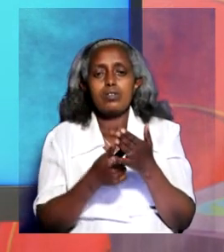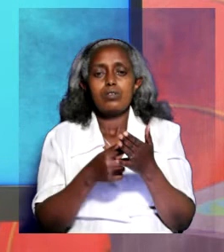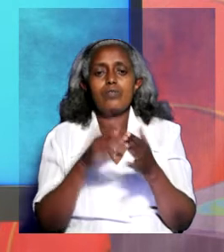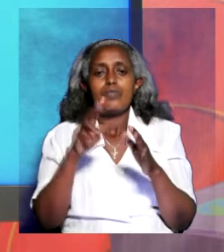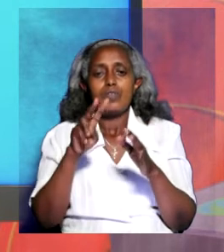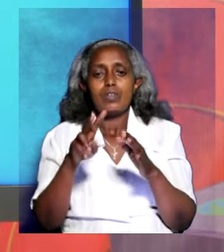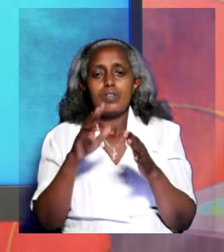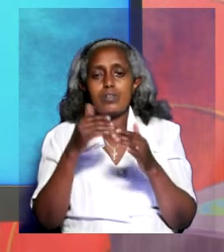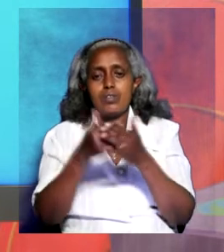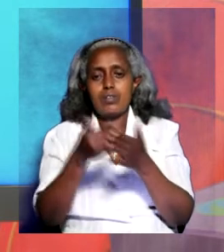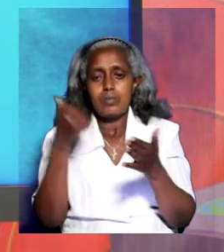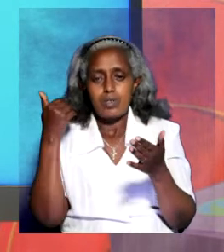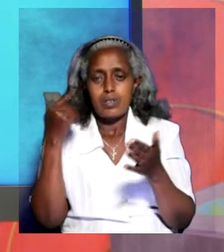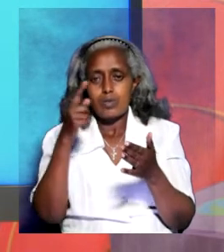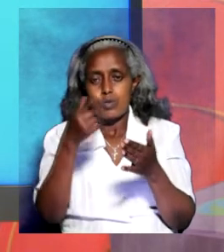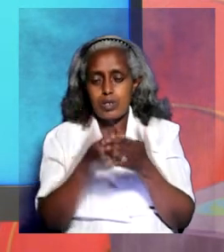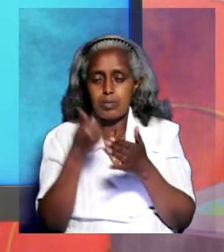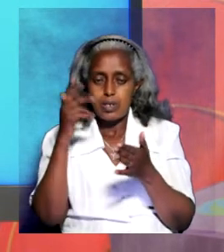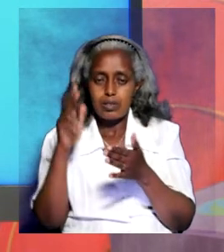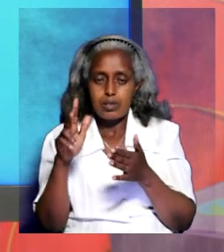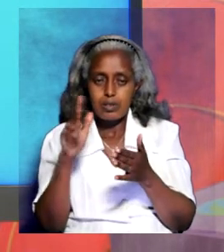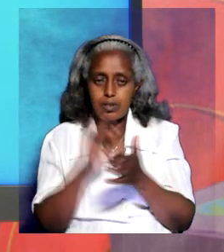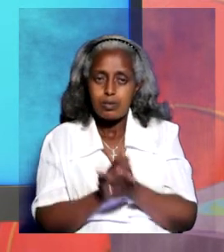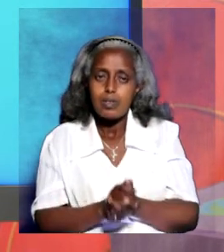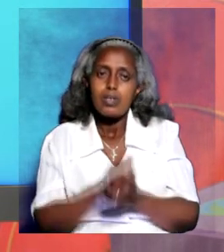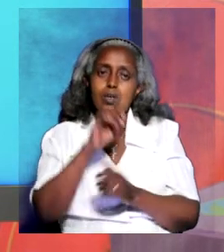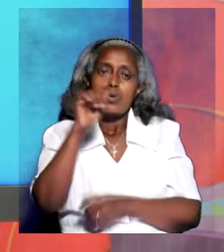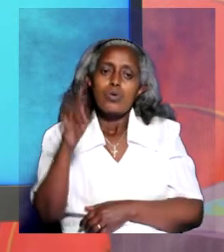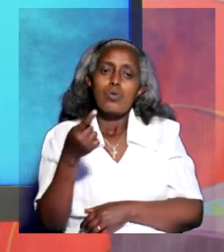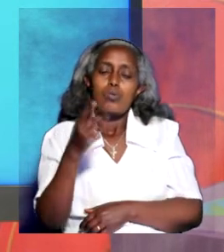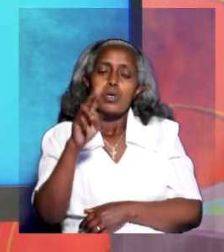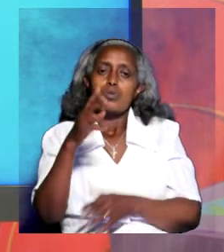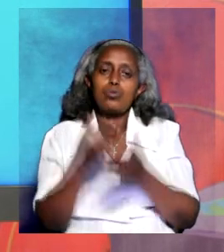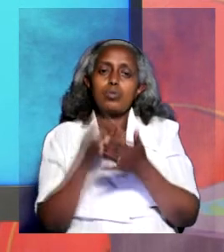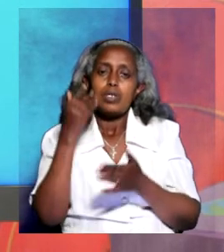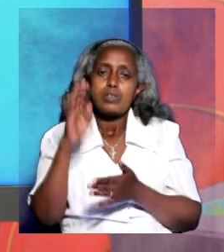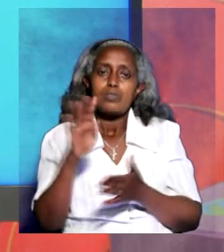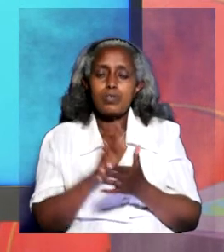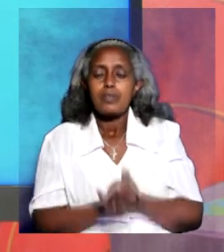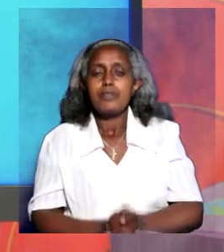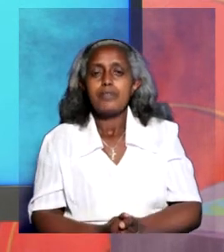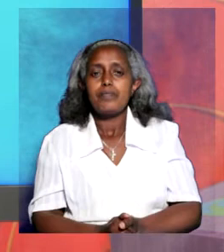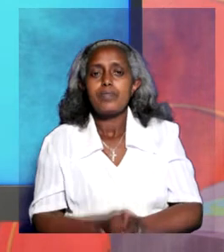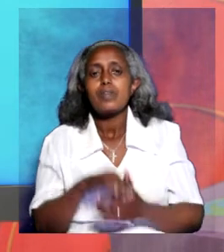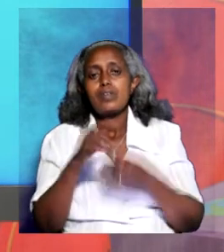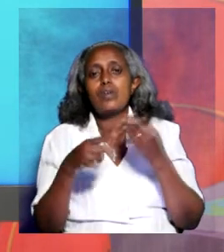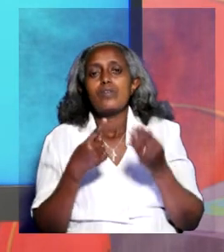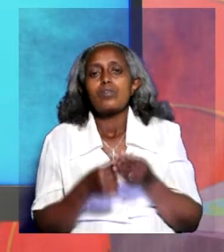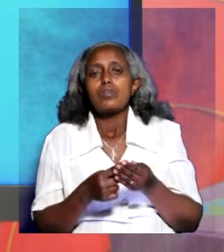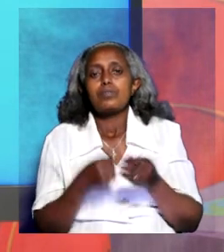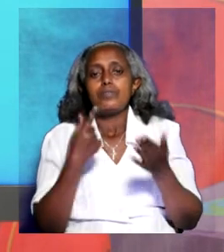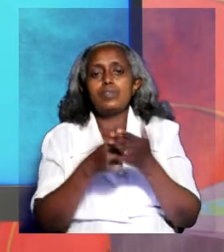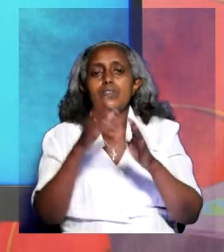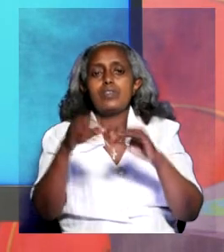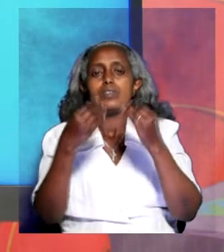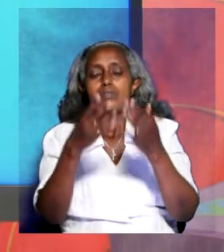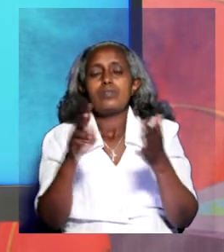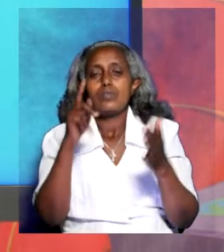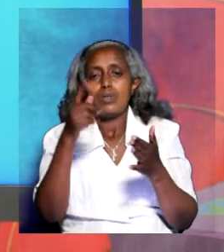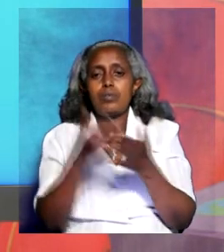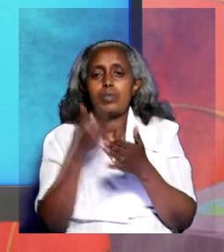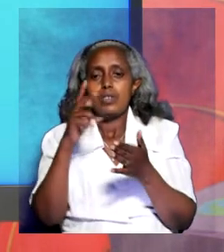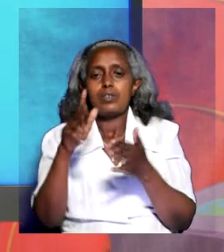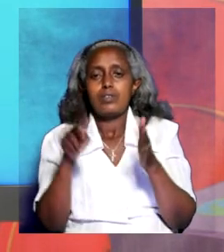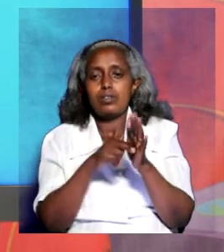you subtract 1 minus 3, 2 minus 4. Therefore, this gives you this 1 minus